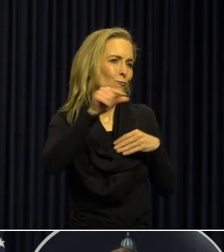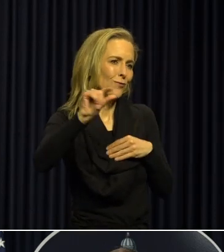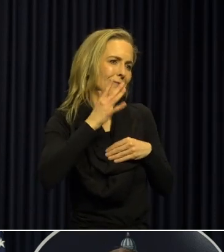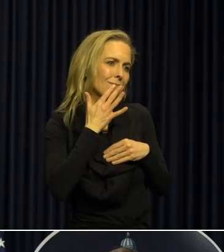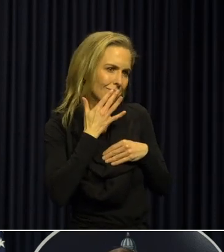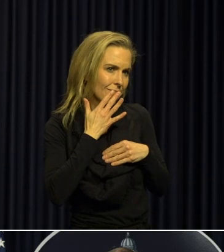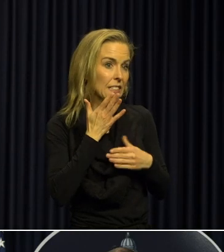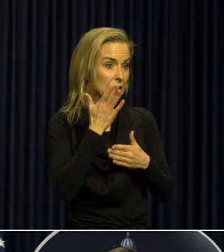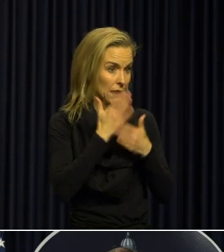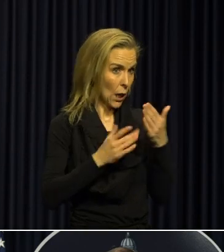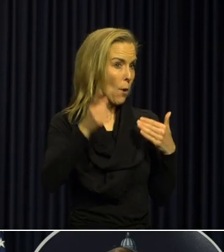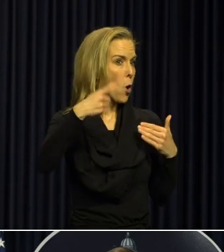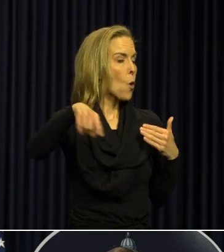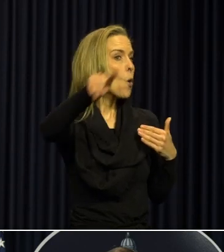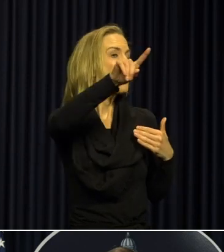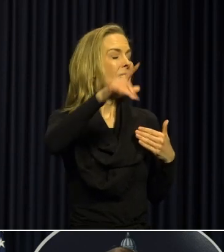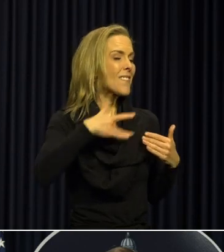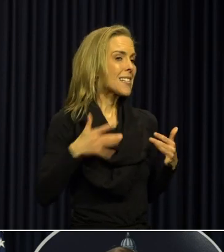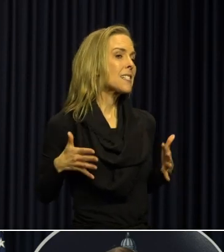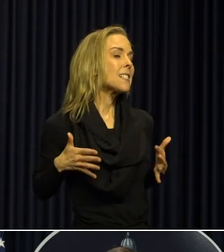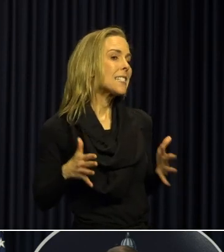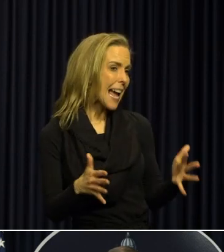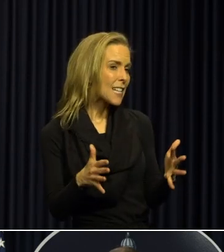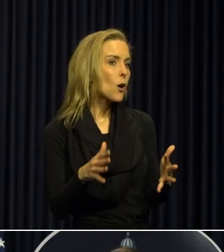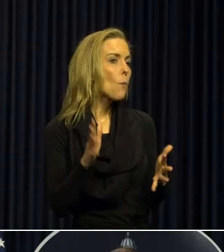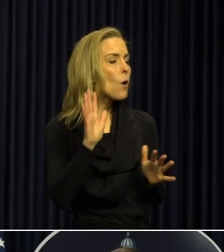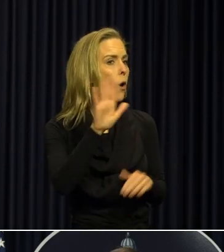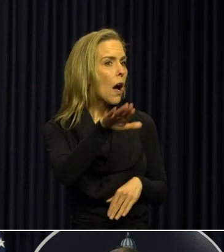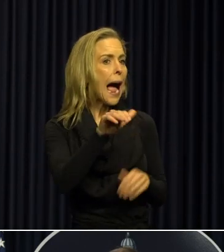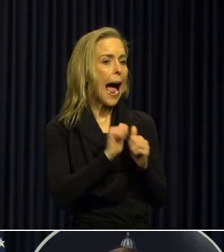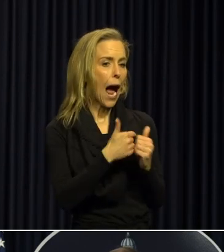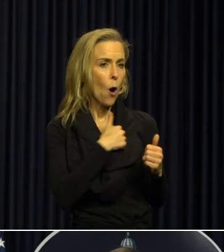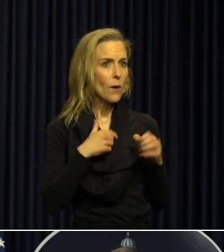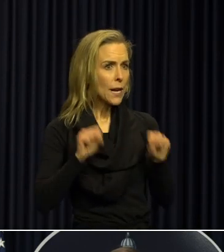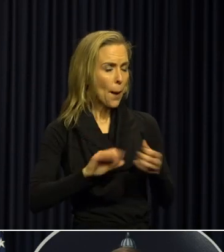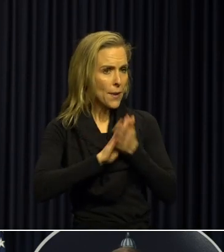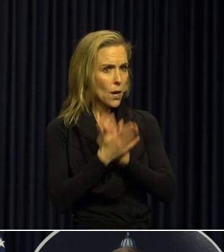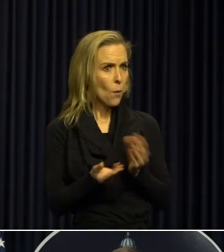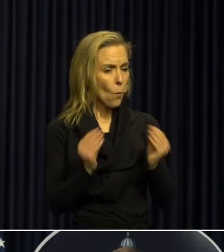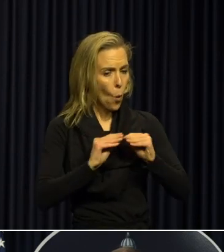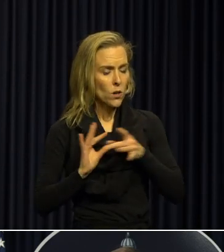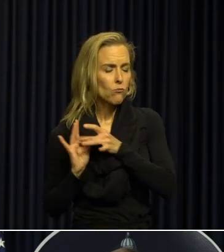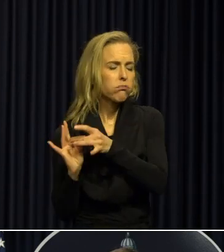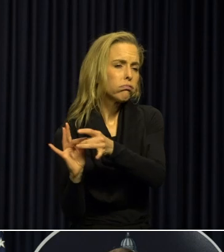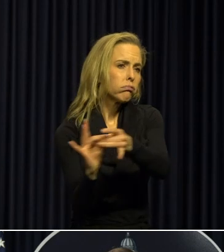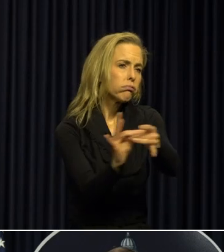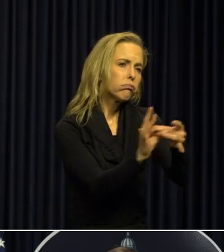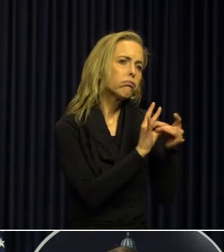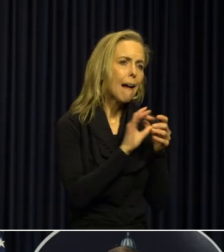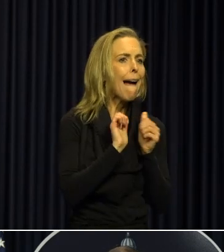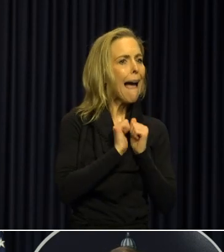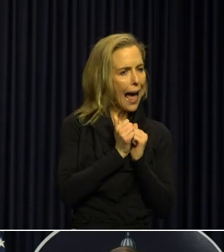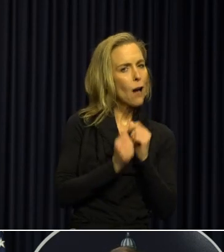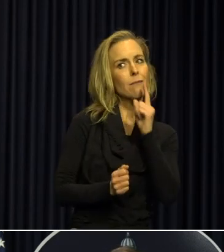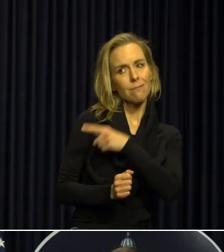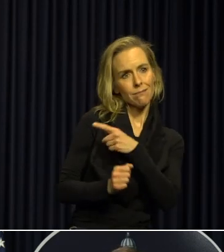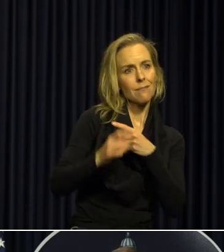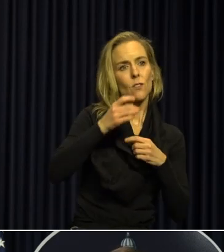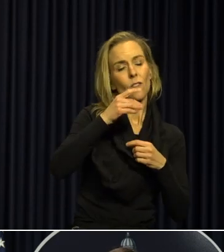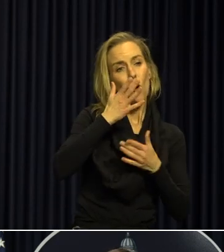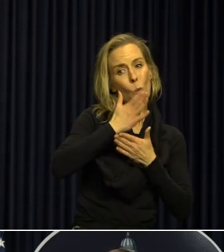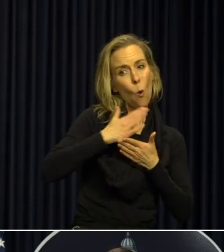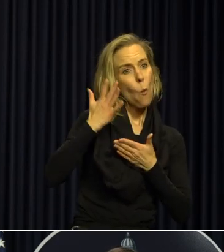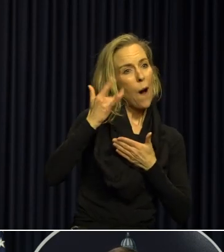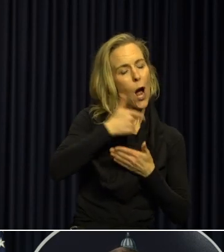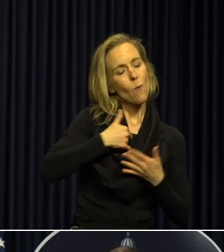there that are anxious, but we are more united than I believe that we have ever been. And part of why we're united